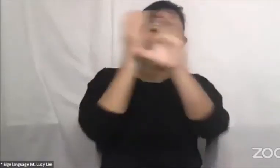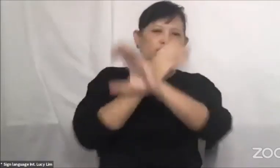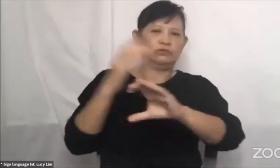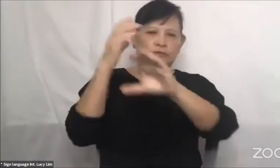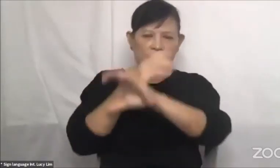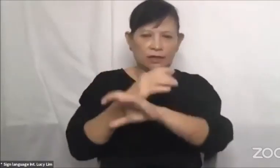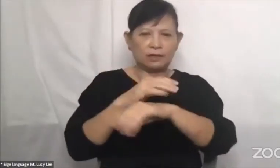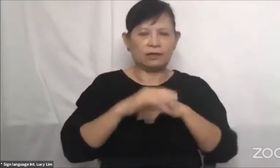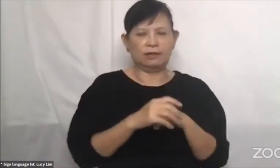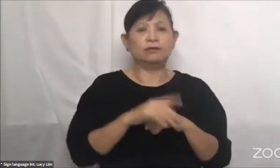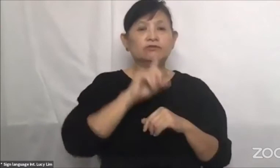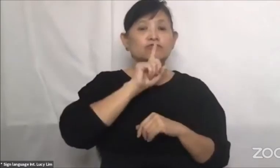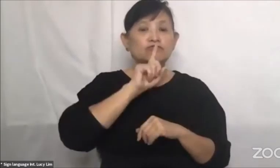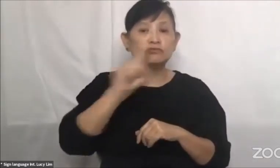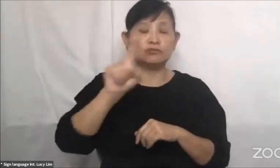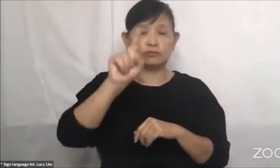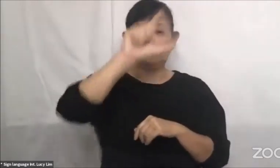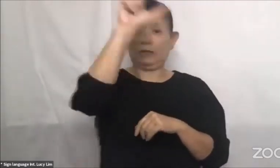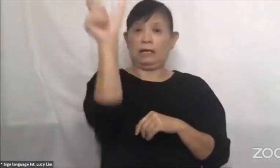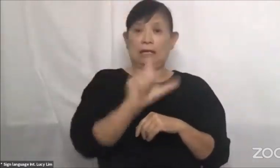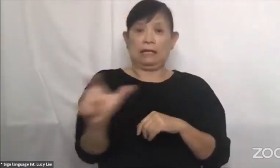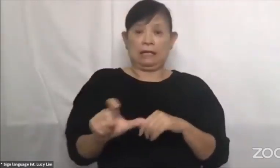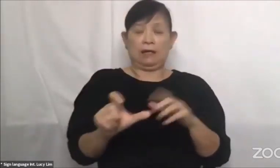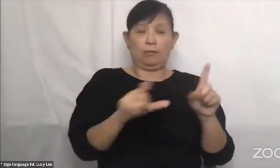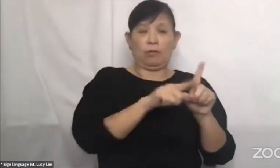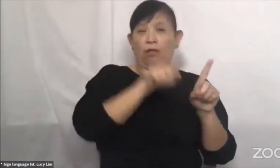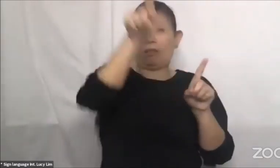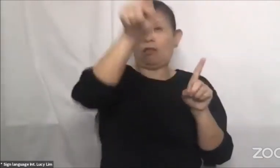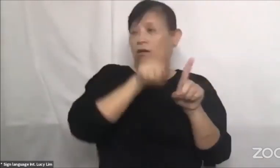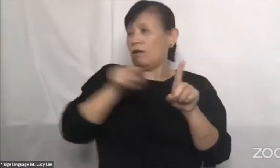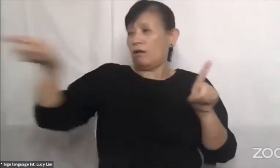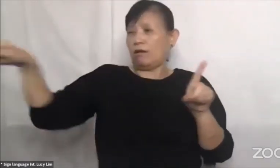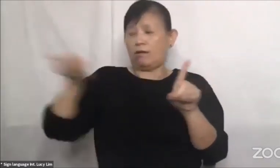geographically diverse, it is very hard for